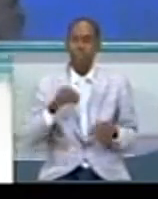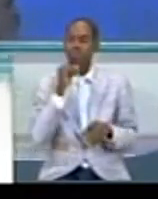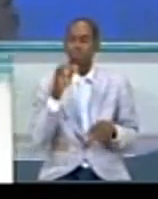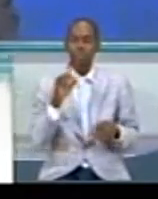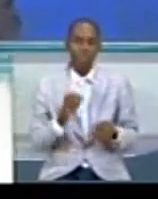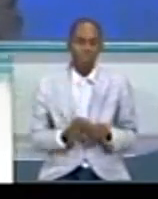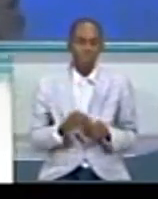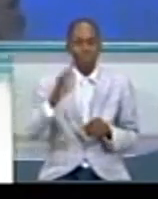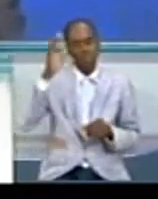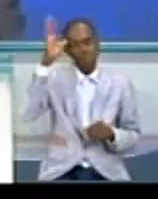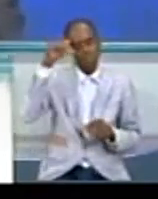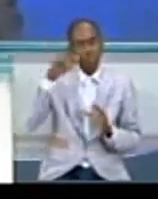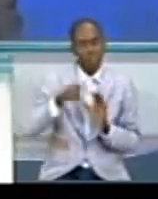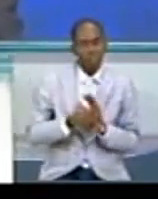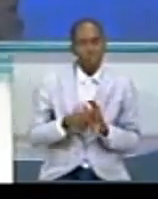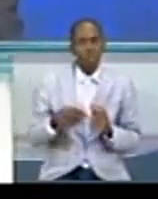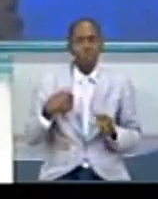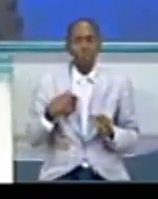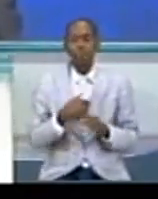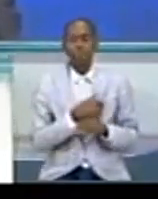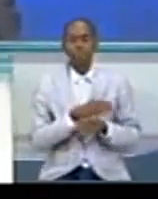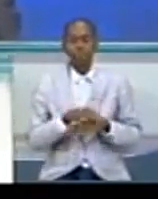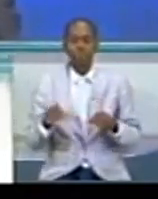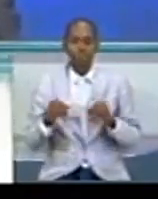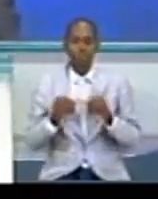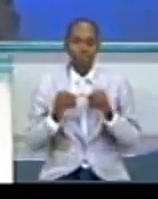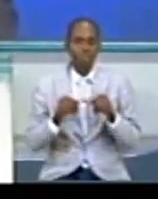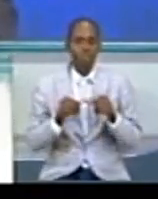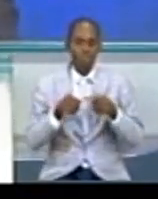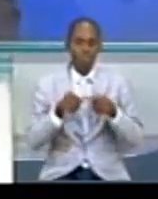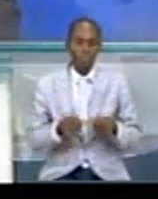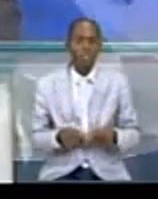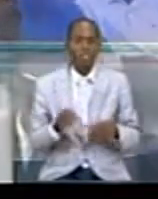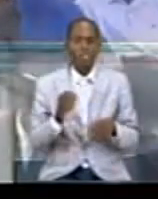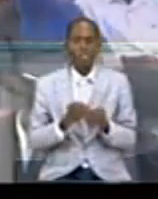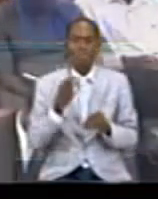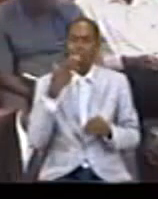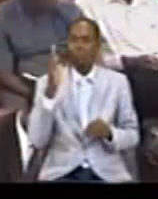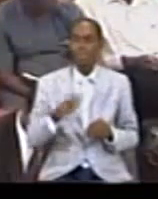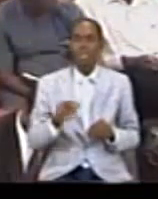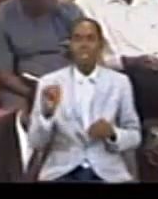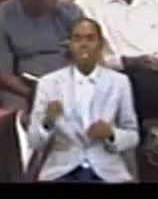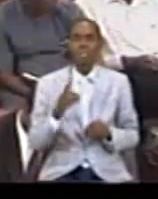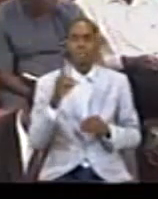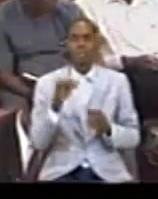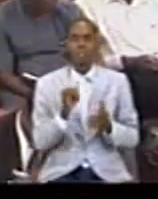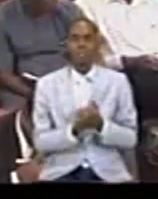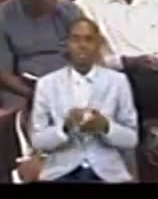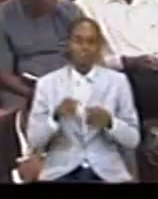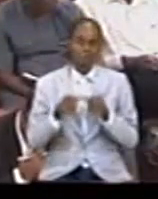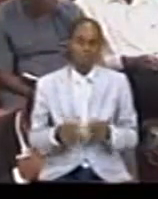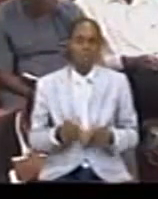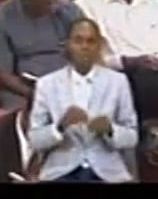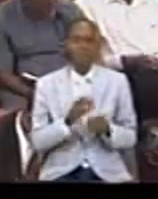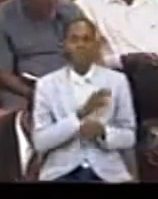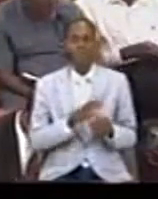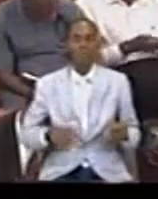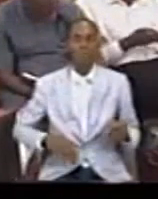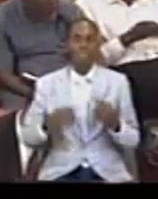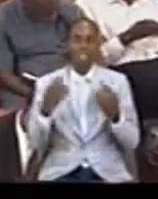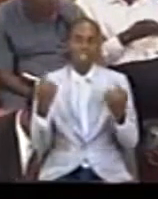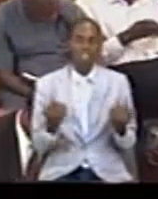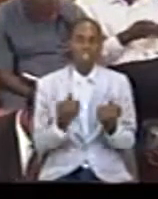in evil. Whosoever abideth in him sinneth not. Look at verse